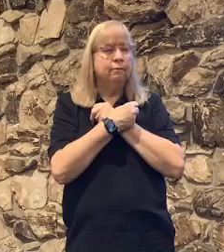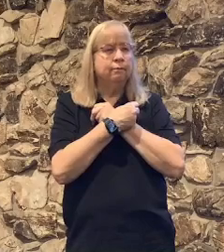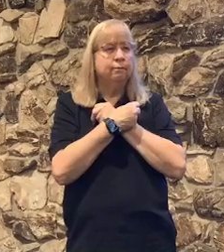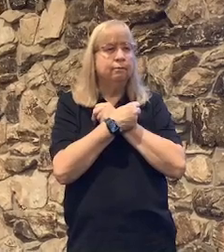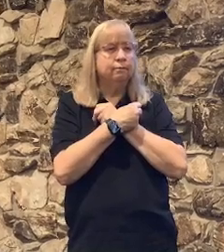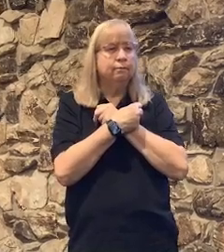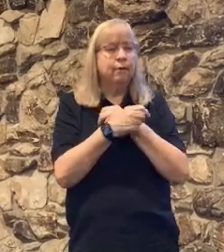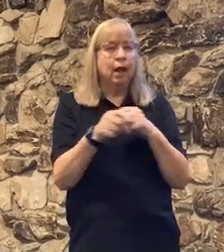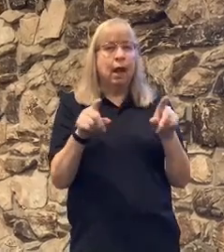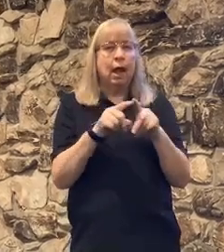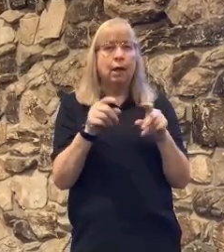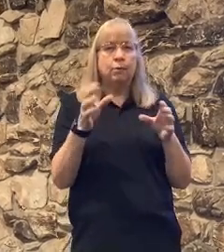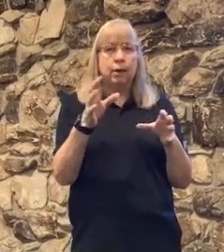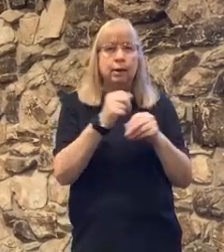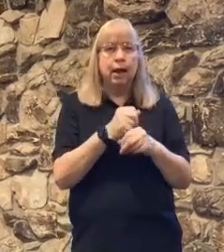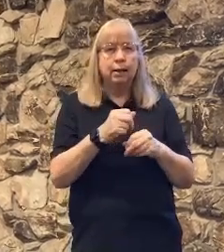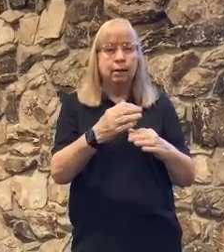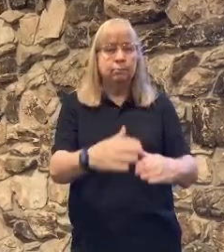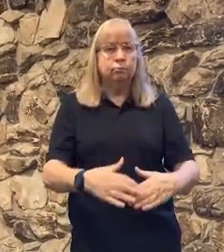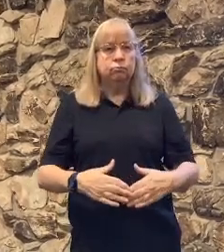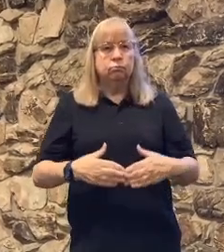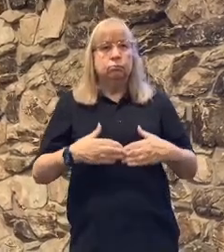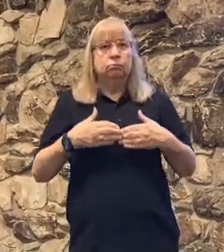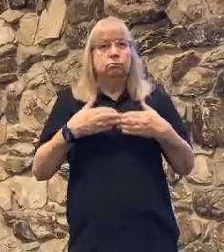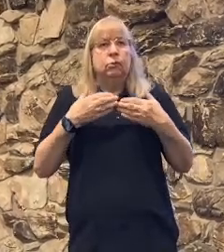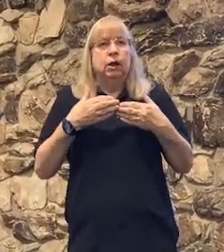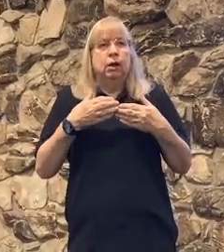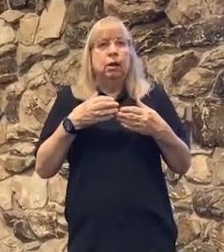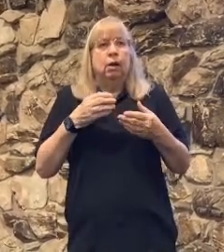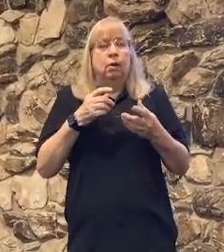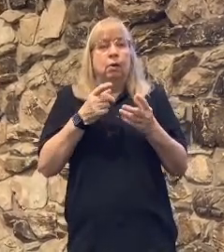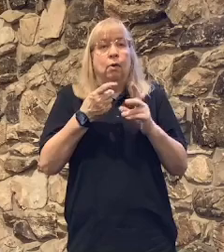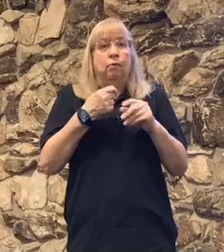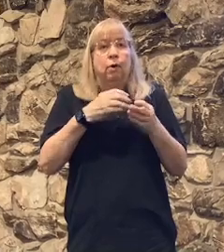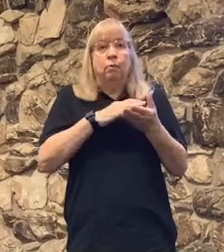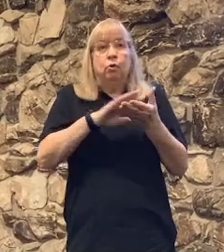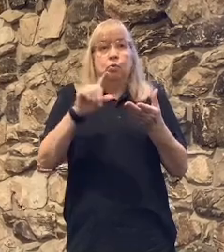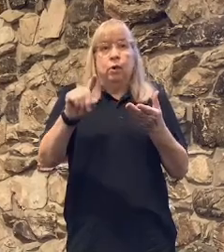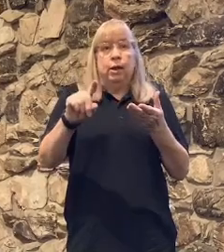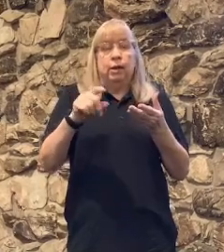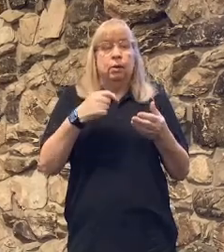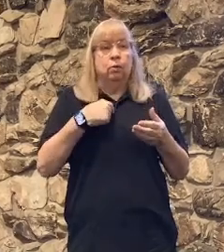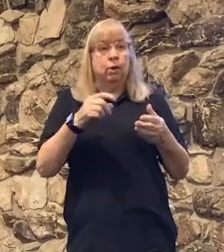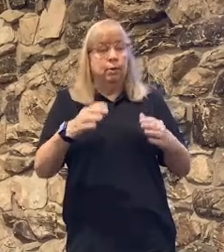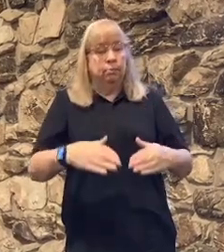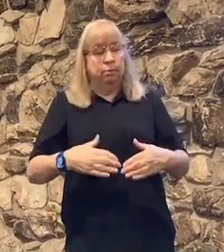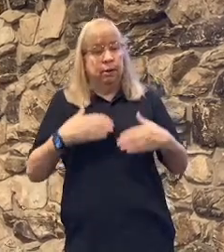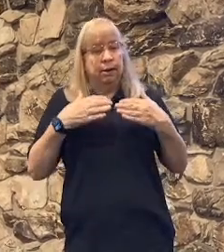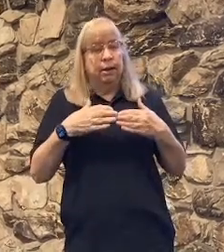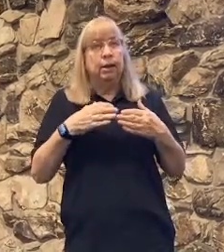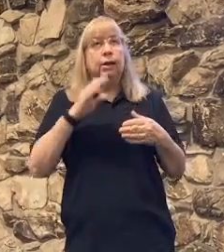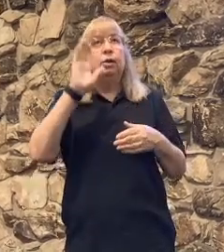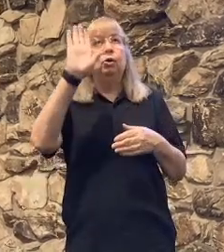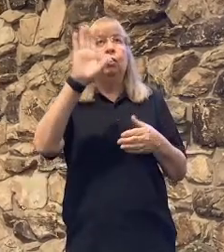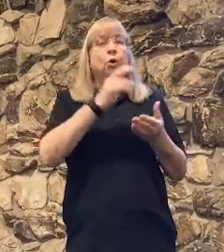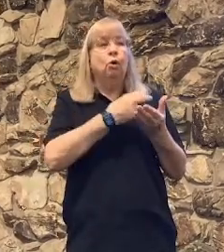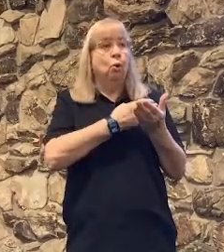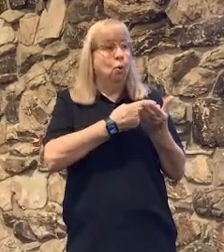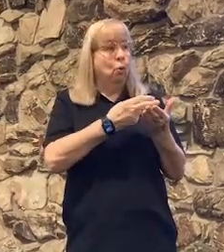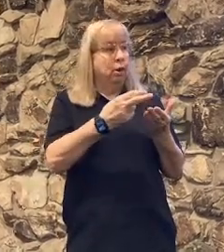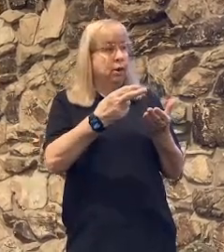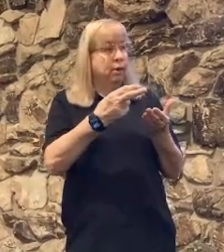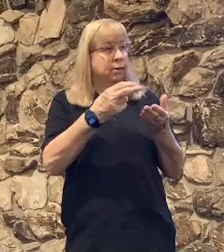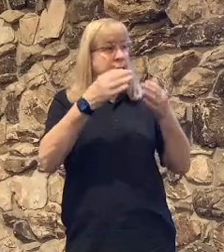As we take that deep breath in from the week, we breathe in your holiness, and